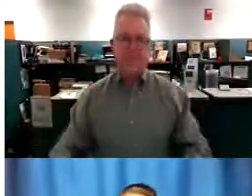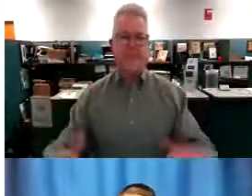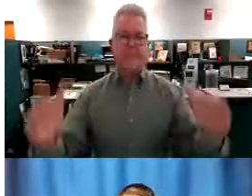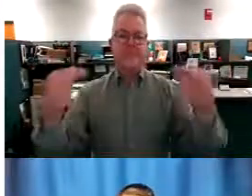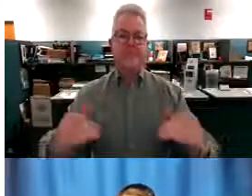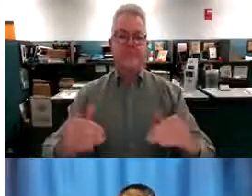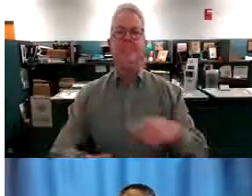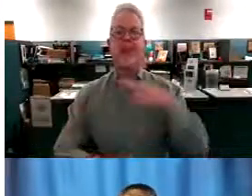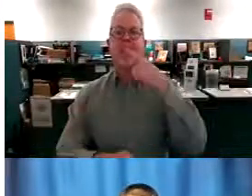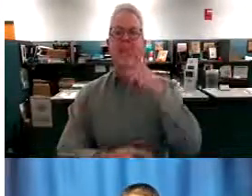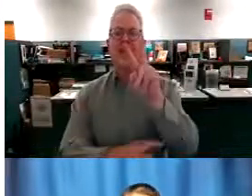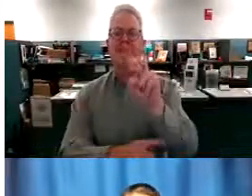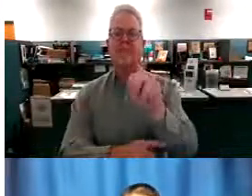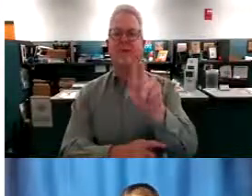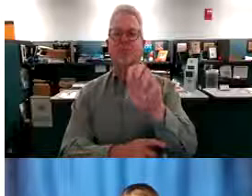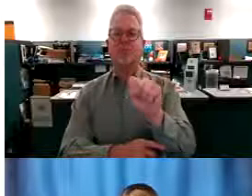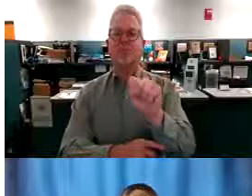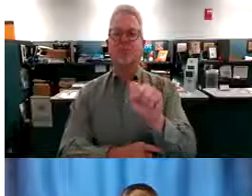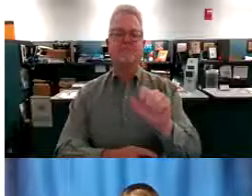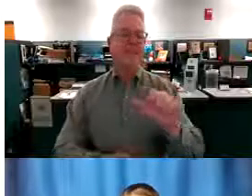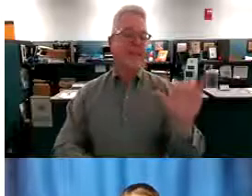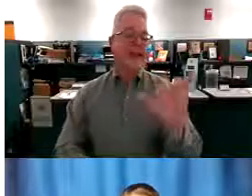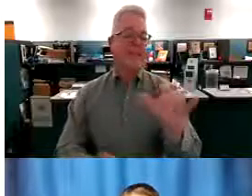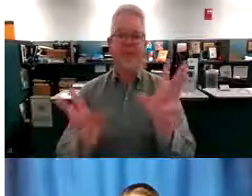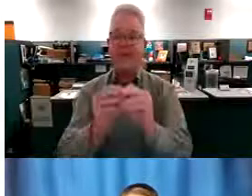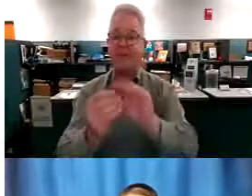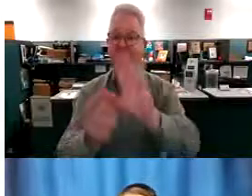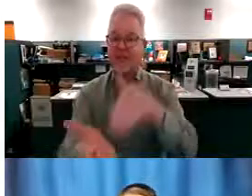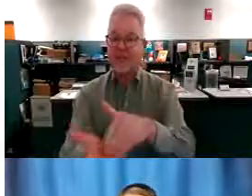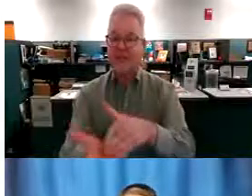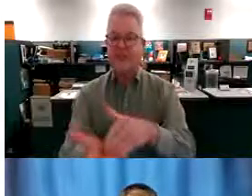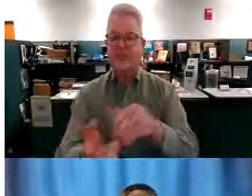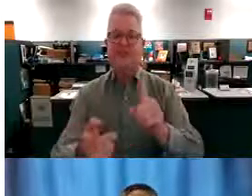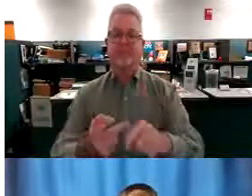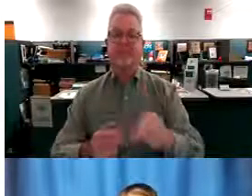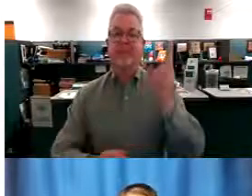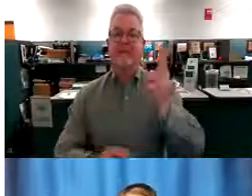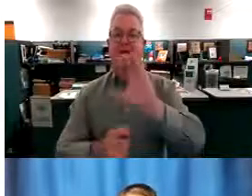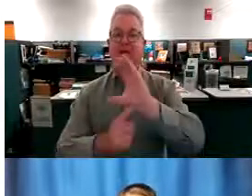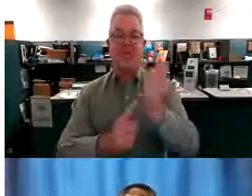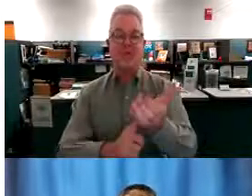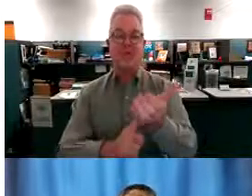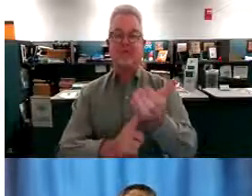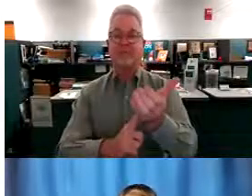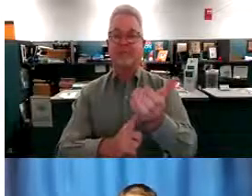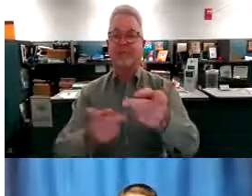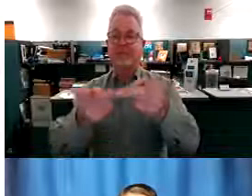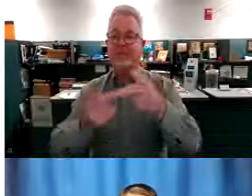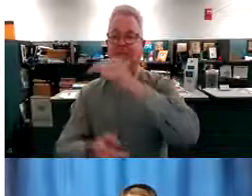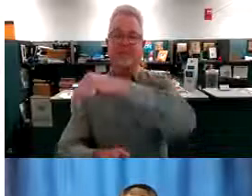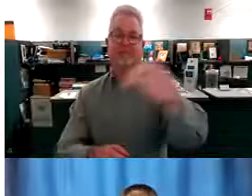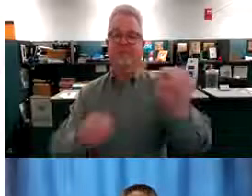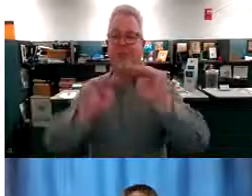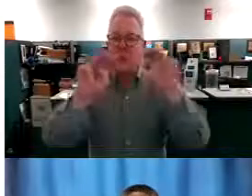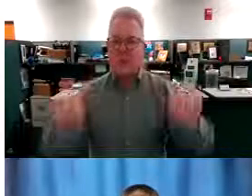there are the appropriate icons, that there's visual ways to send that information, and also public venues. There's the convention center,